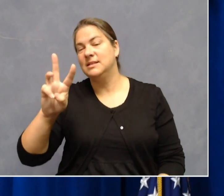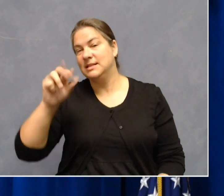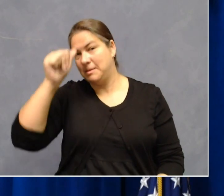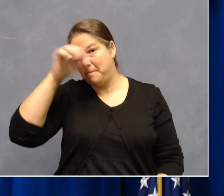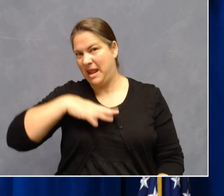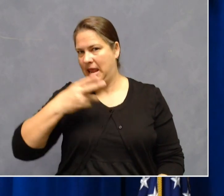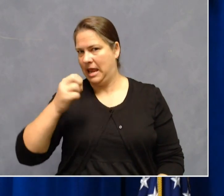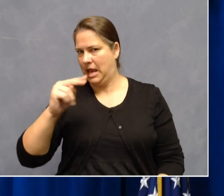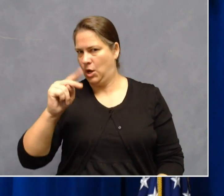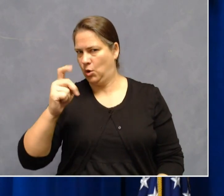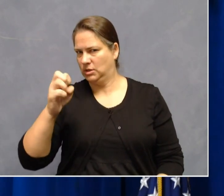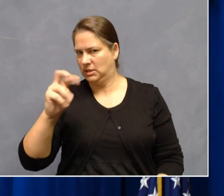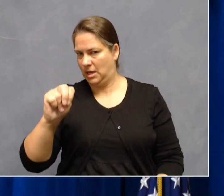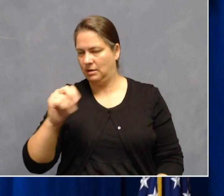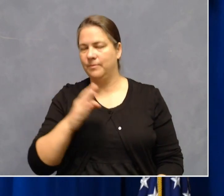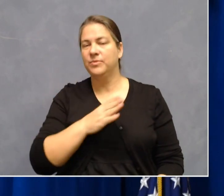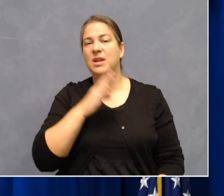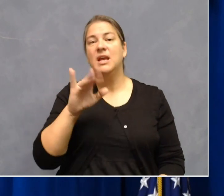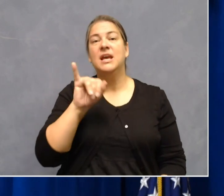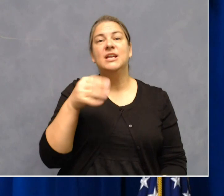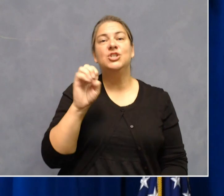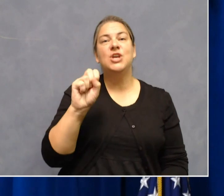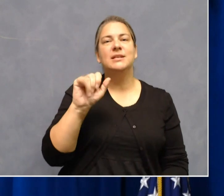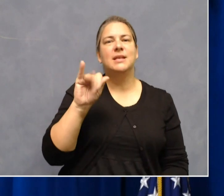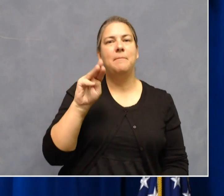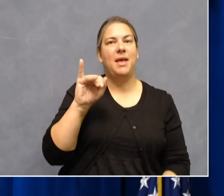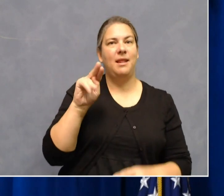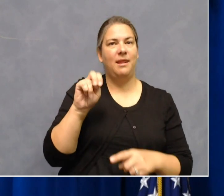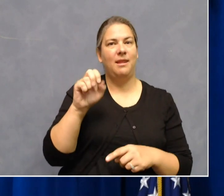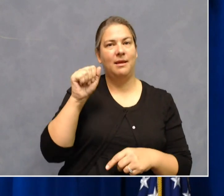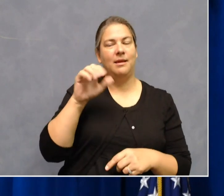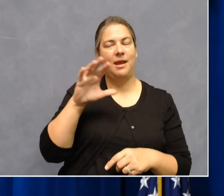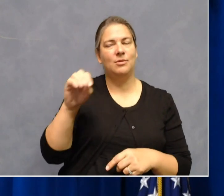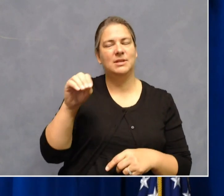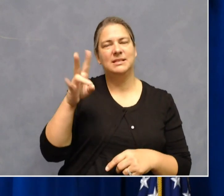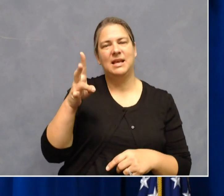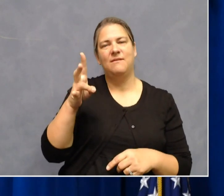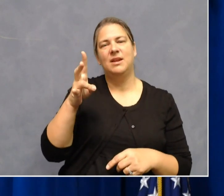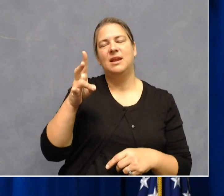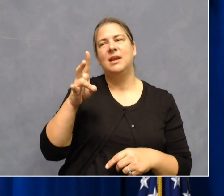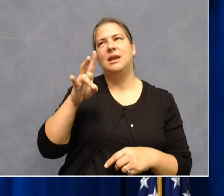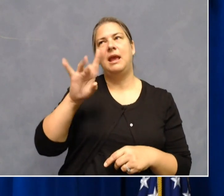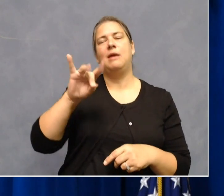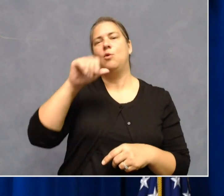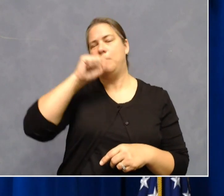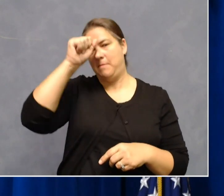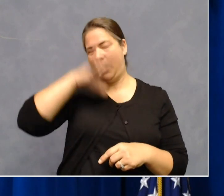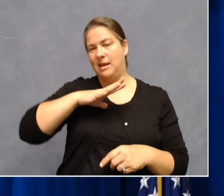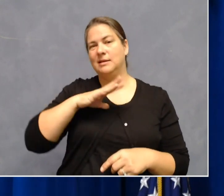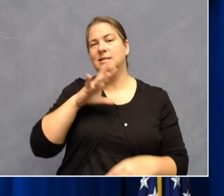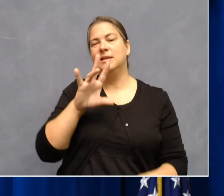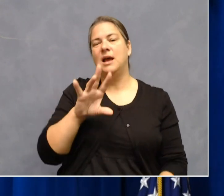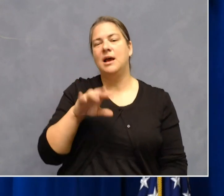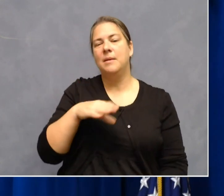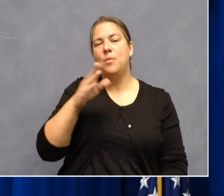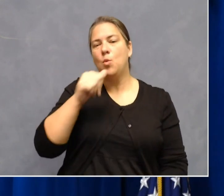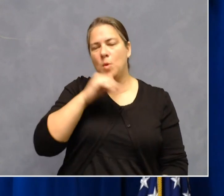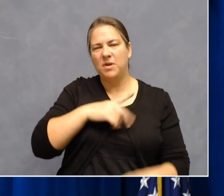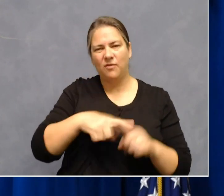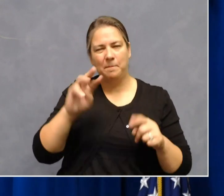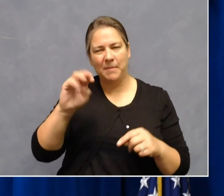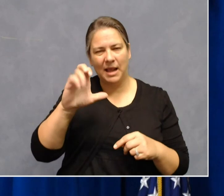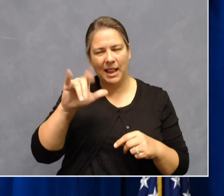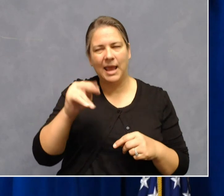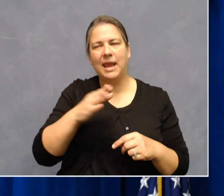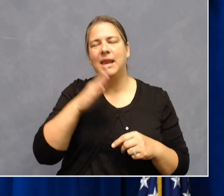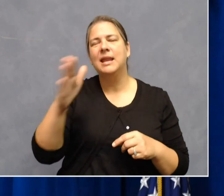from Jessamine County, an 87-year-old man. We lost a 59-year-old woman from McLean County, a 76-year-old man from Davis